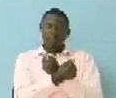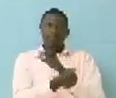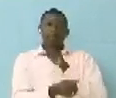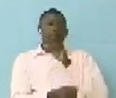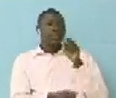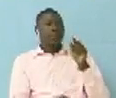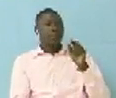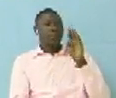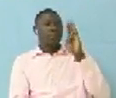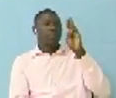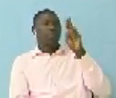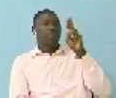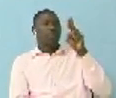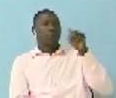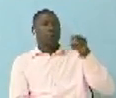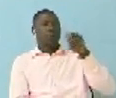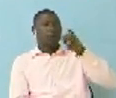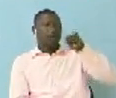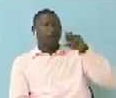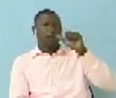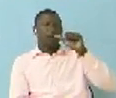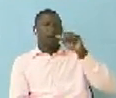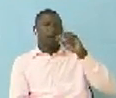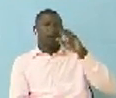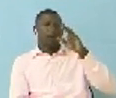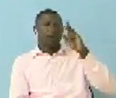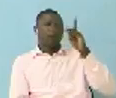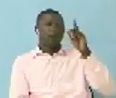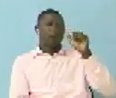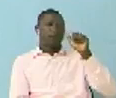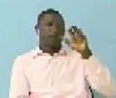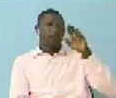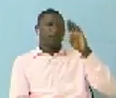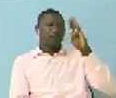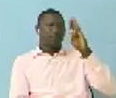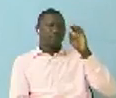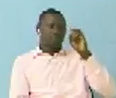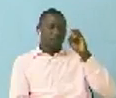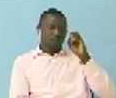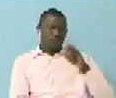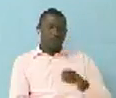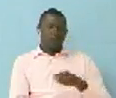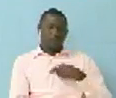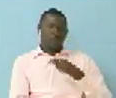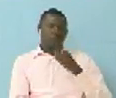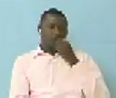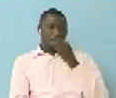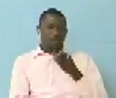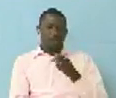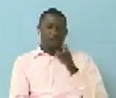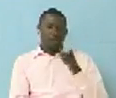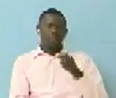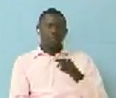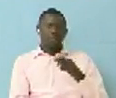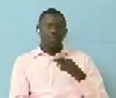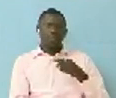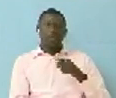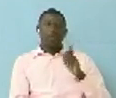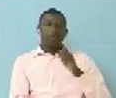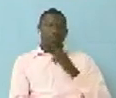was Bunja. Correct, Council. And you said that his